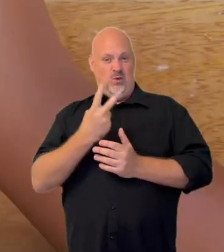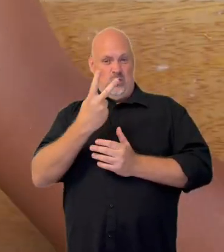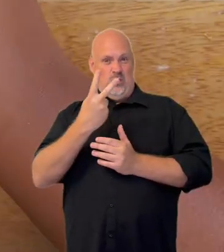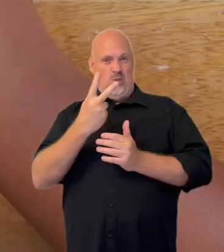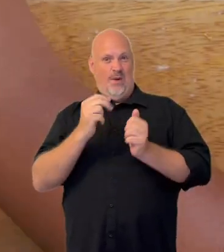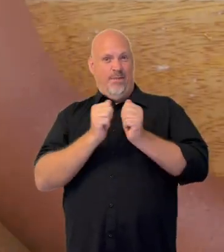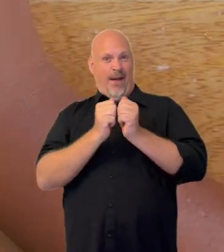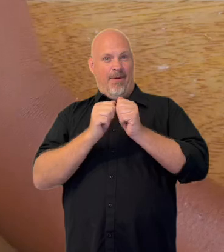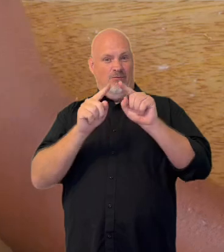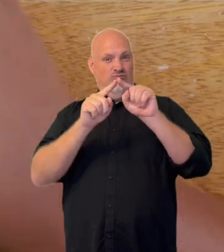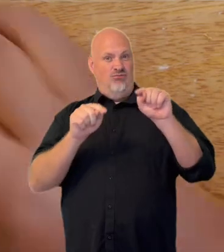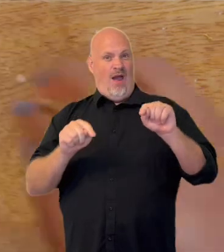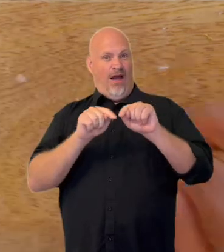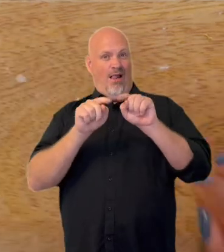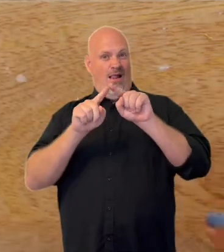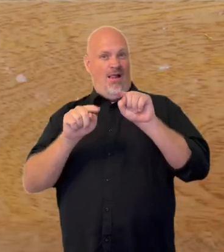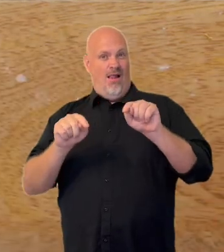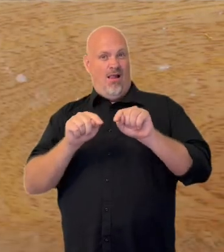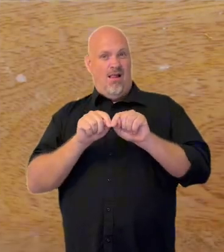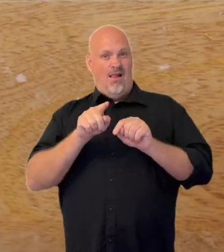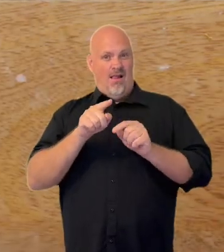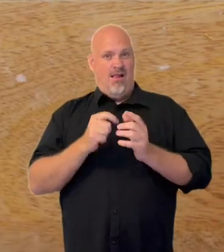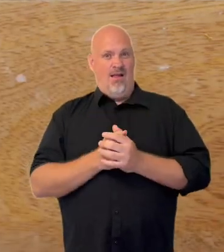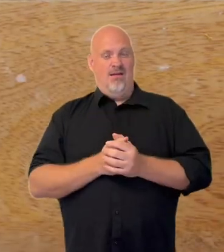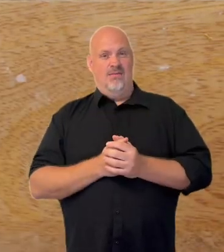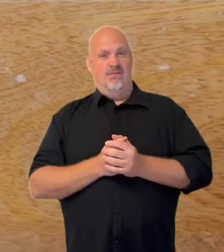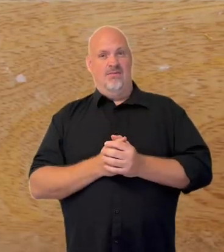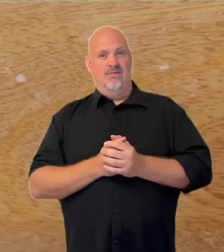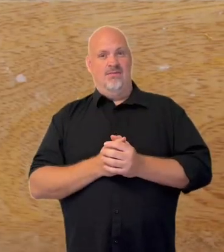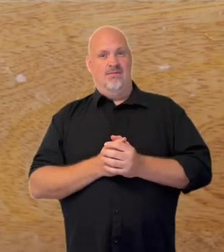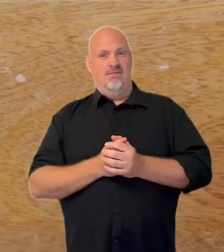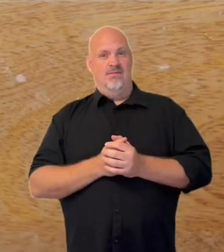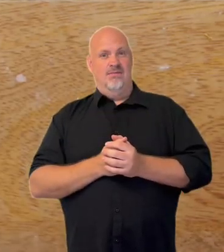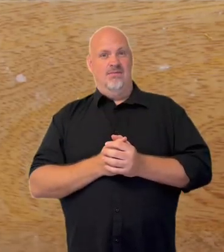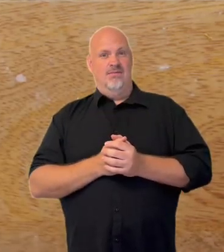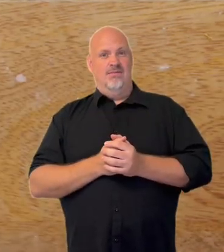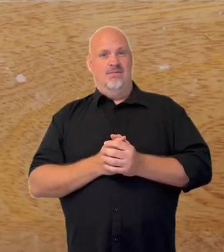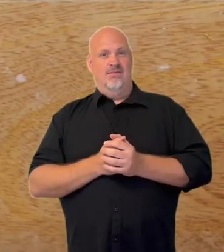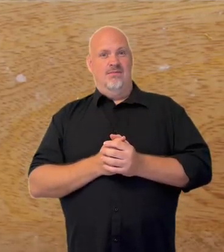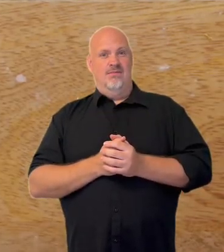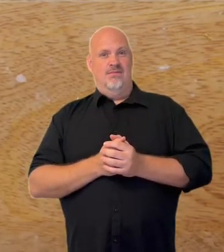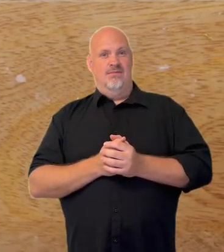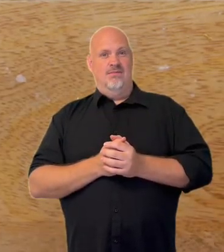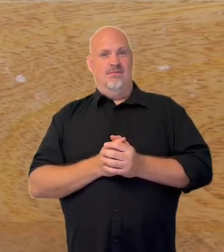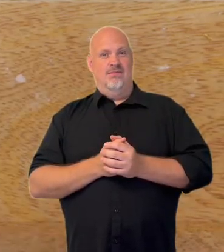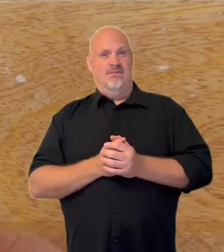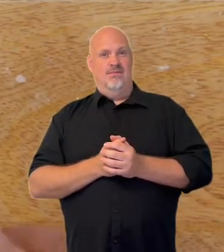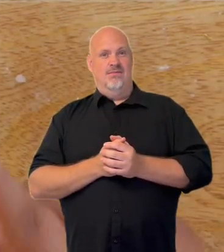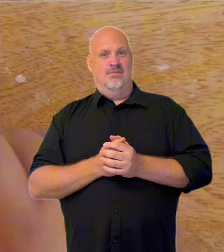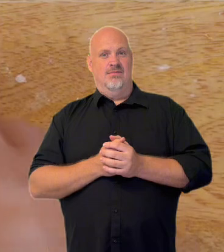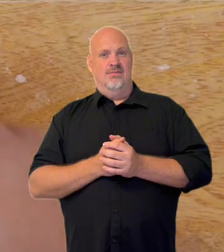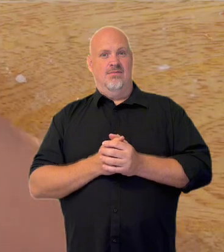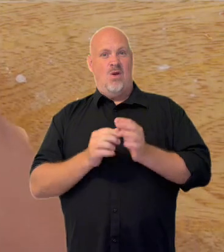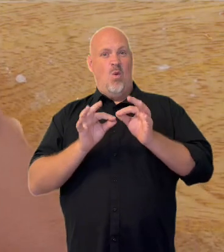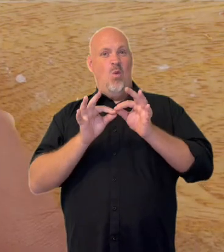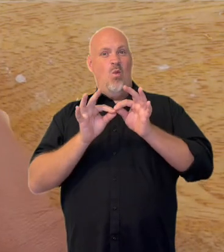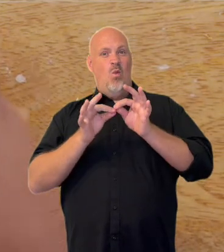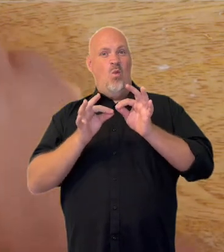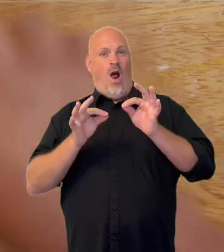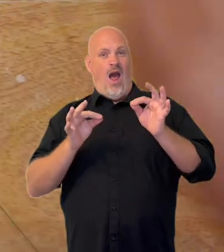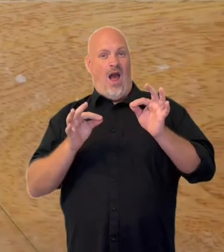and a piece of wire. So what you do here is then you take some